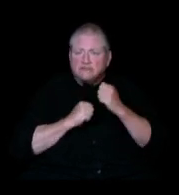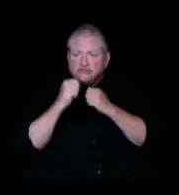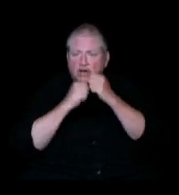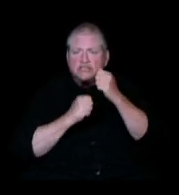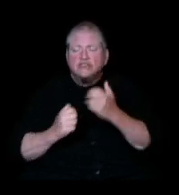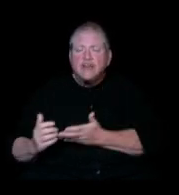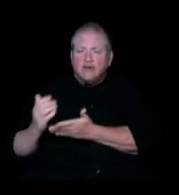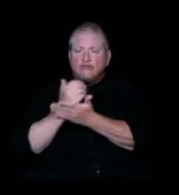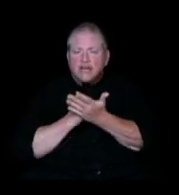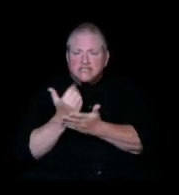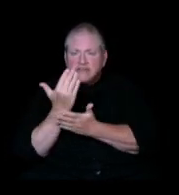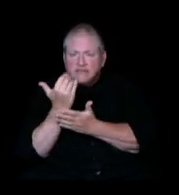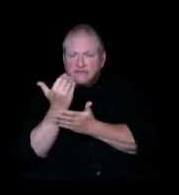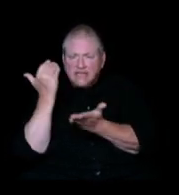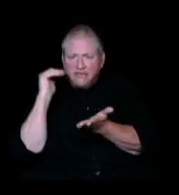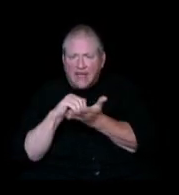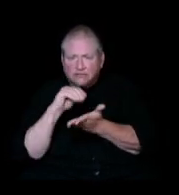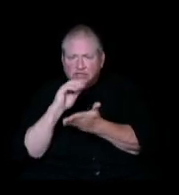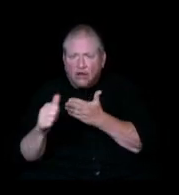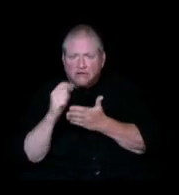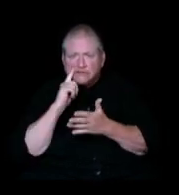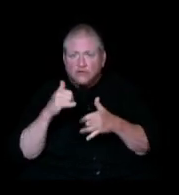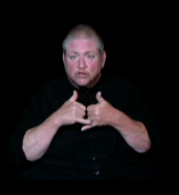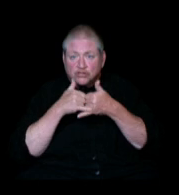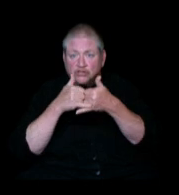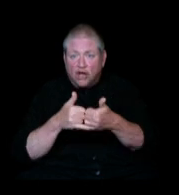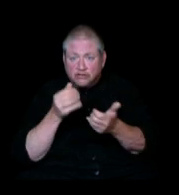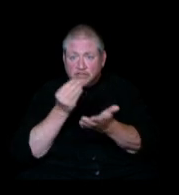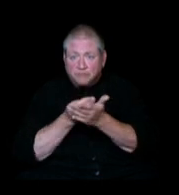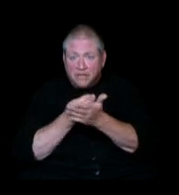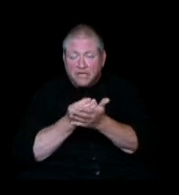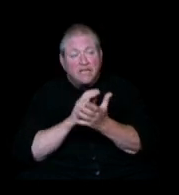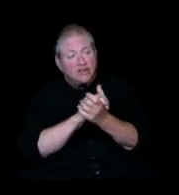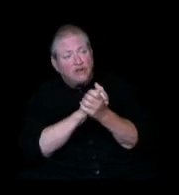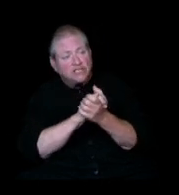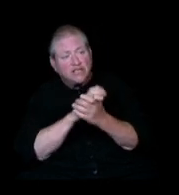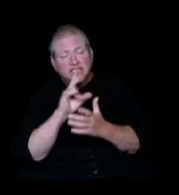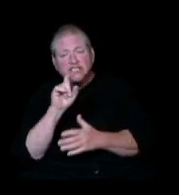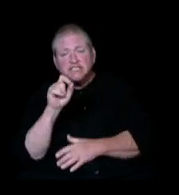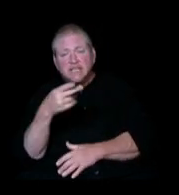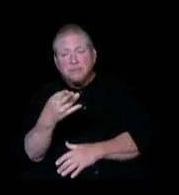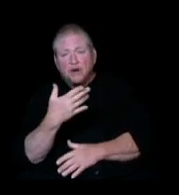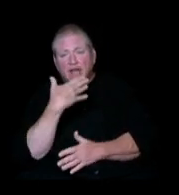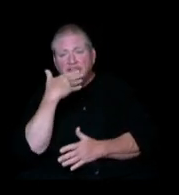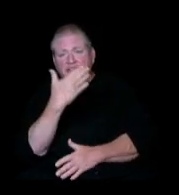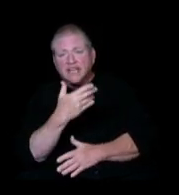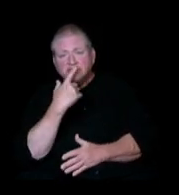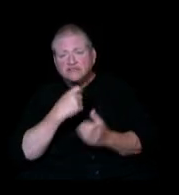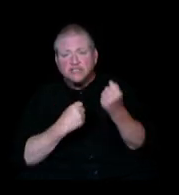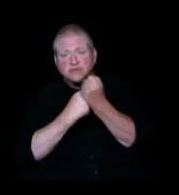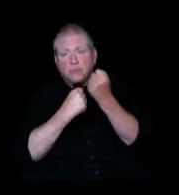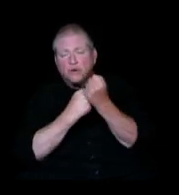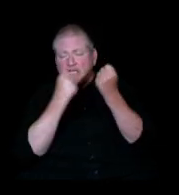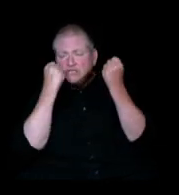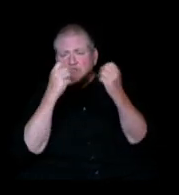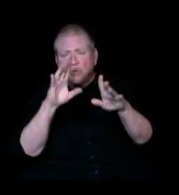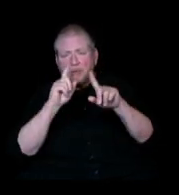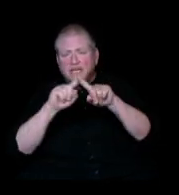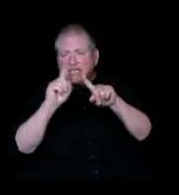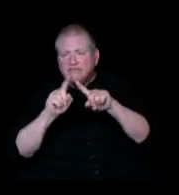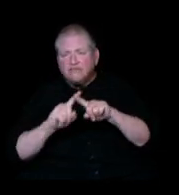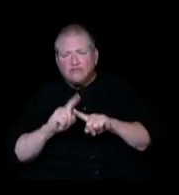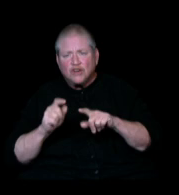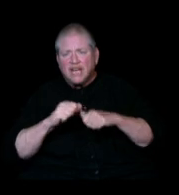raising $15,000 of scholarship funds. Congratulations, Debbie, and thanks for supporting so many different